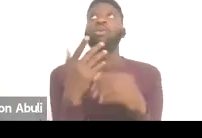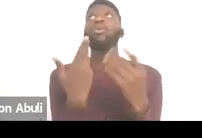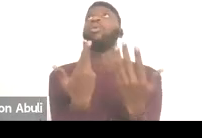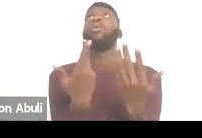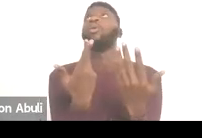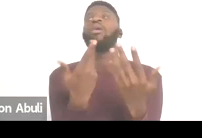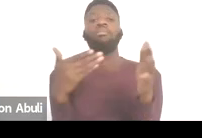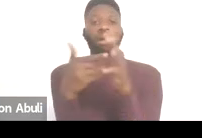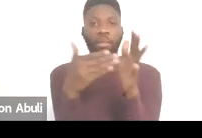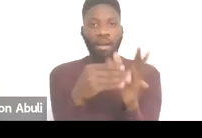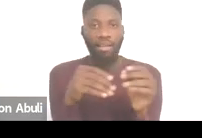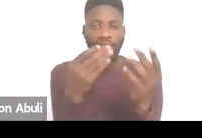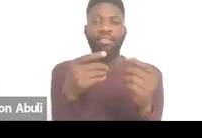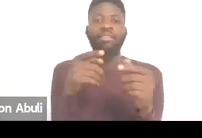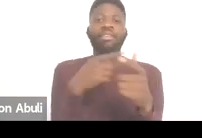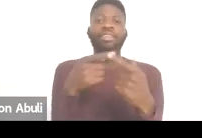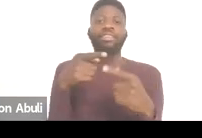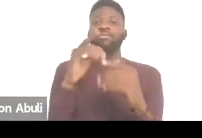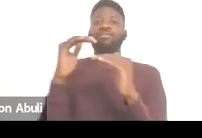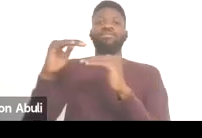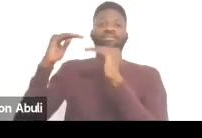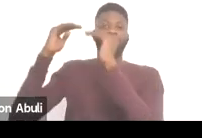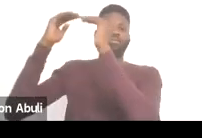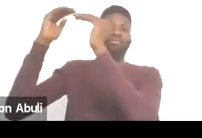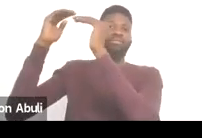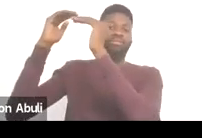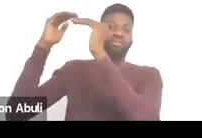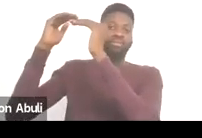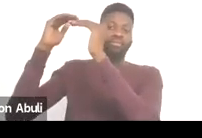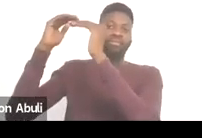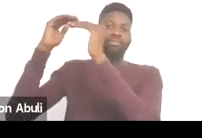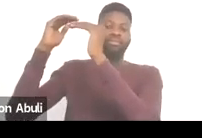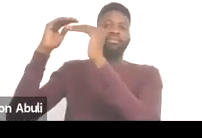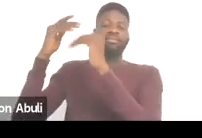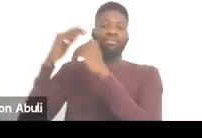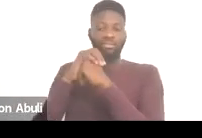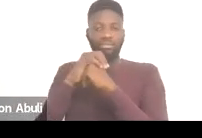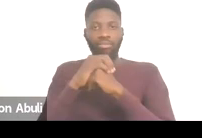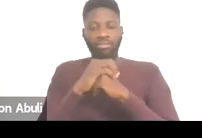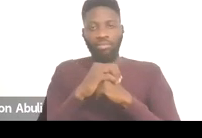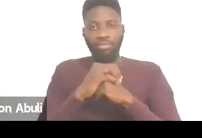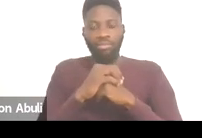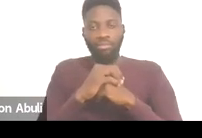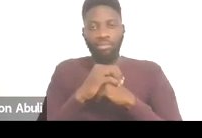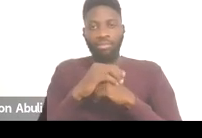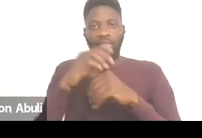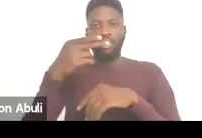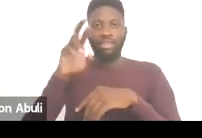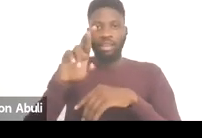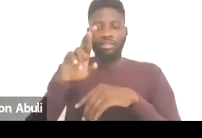you, then you can be able to address it confidentially with your line manager, with your HR